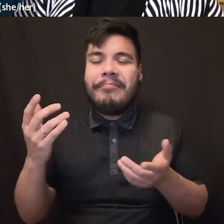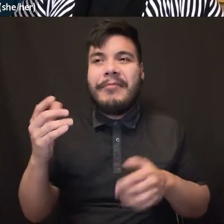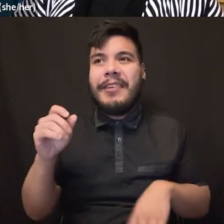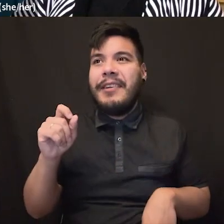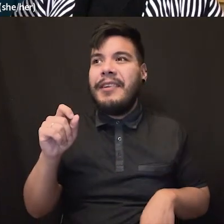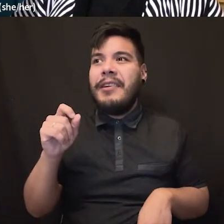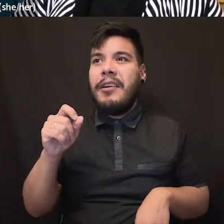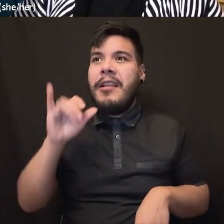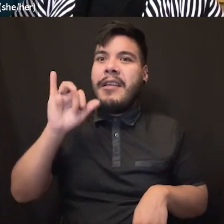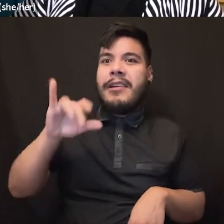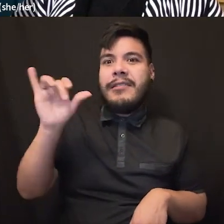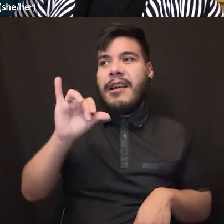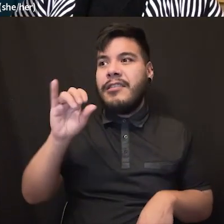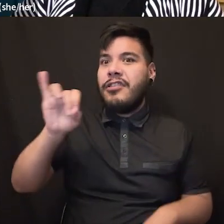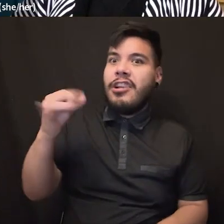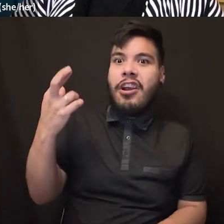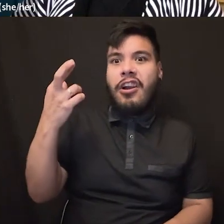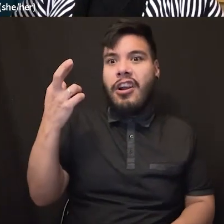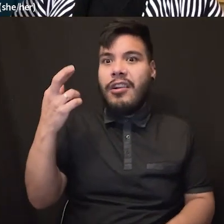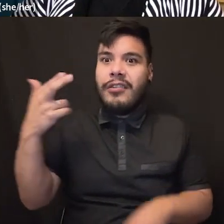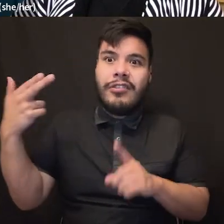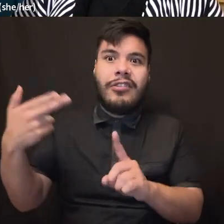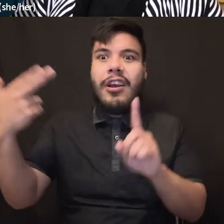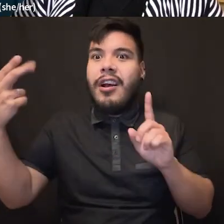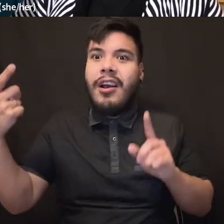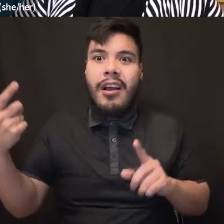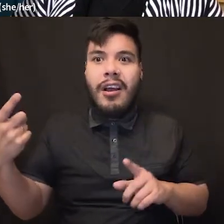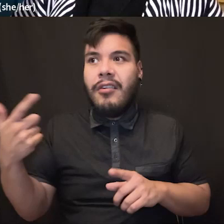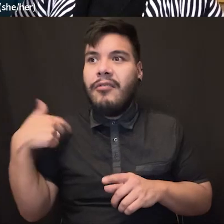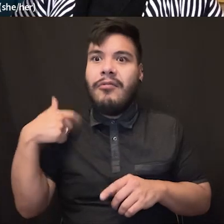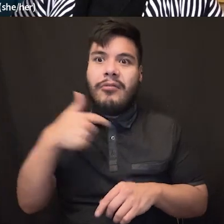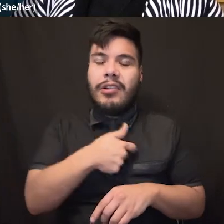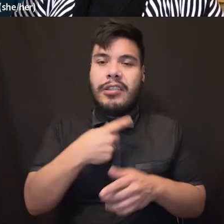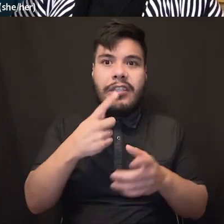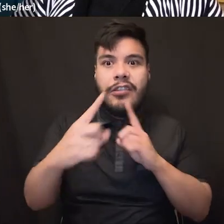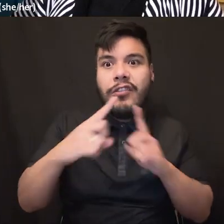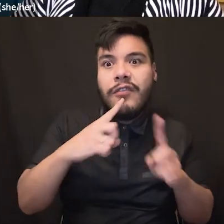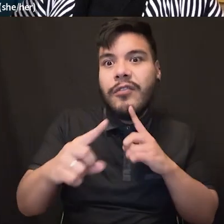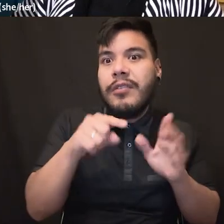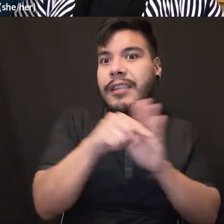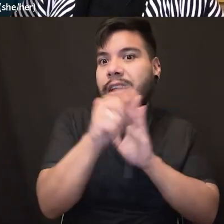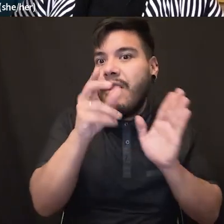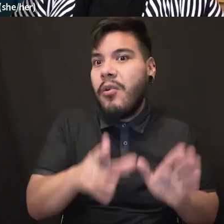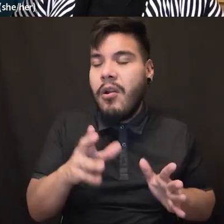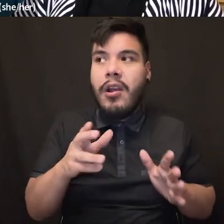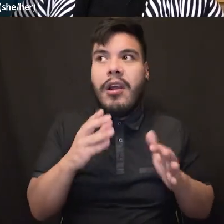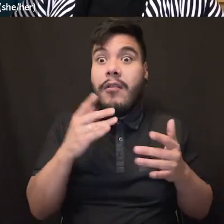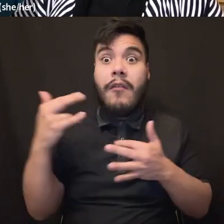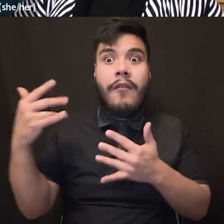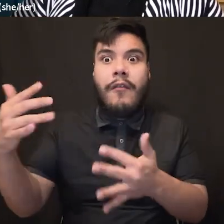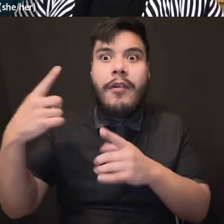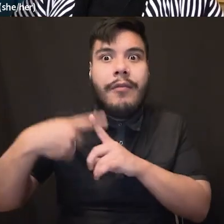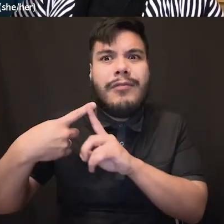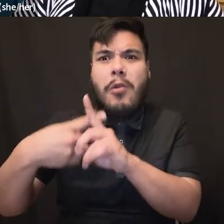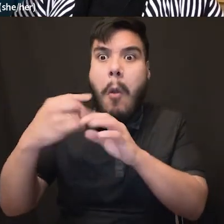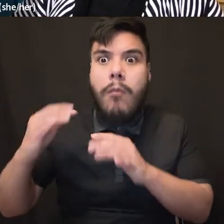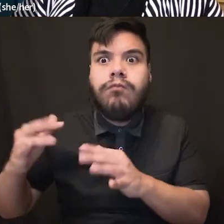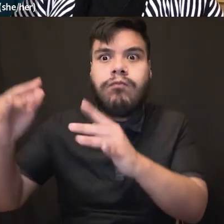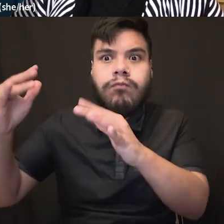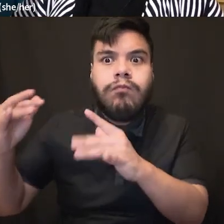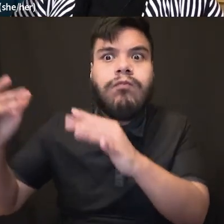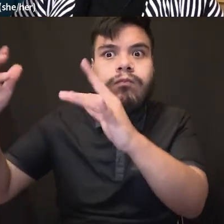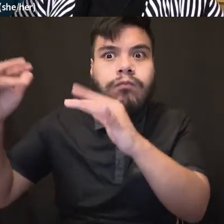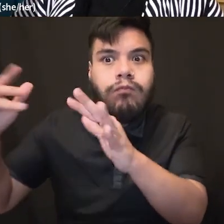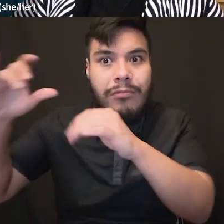like, you know, JR got shot and we're going to reveal the killer or whatever. And it's during this certain month, they're building up these big events. And so